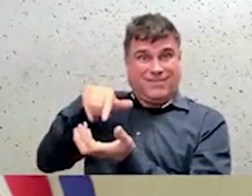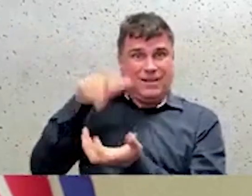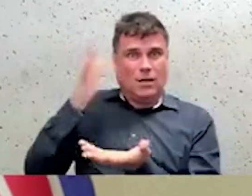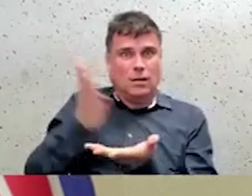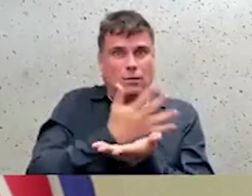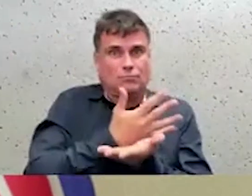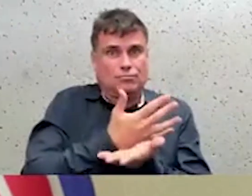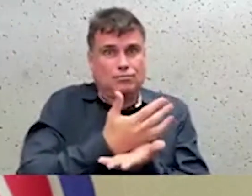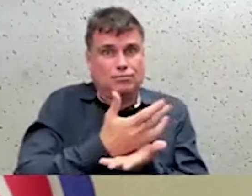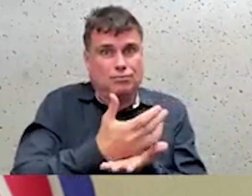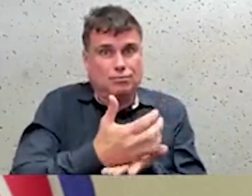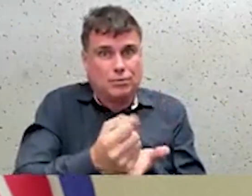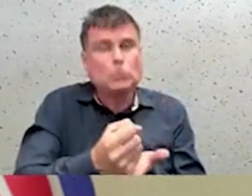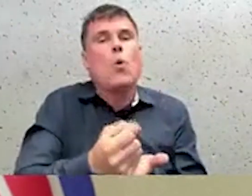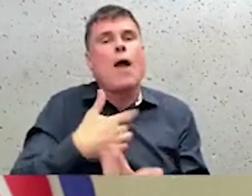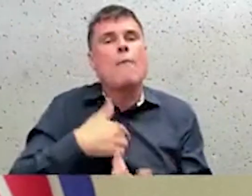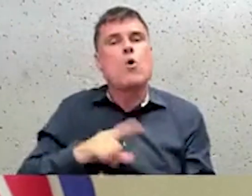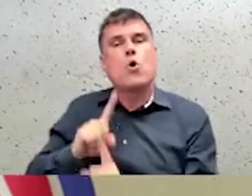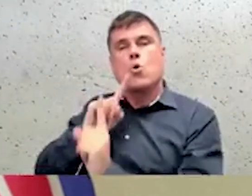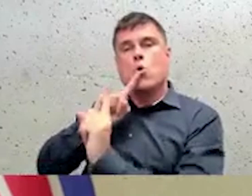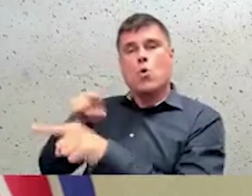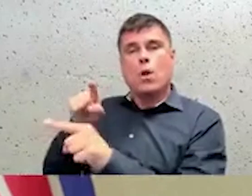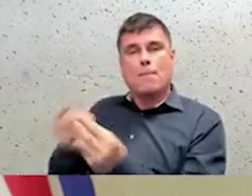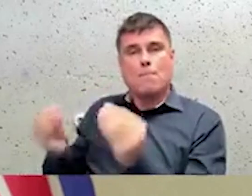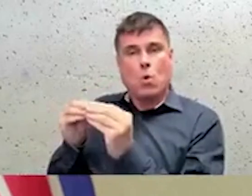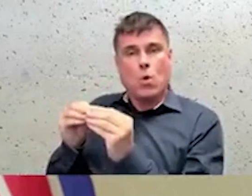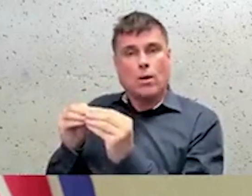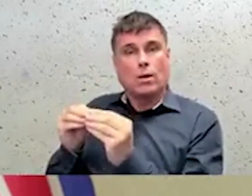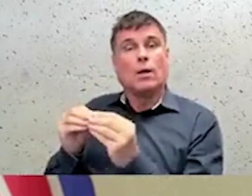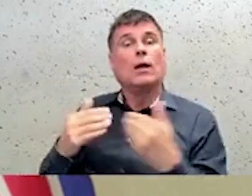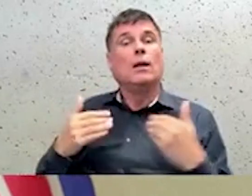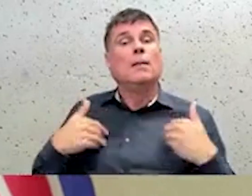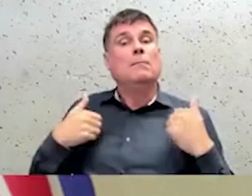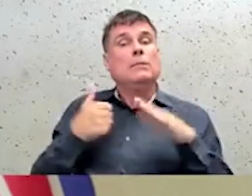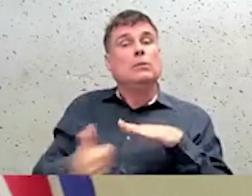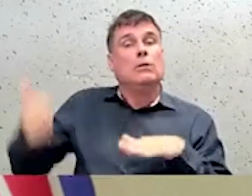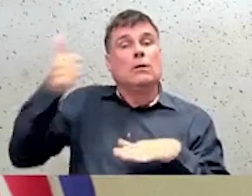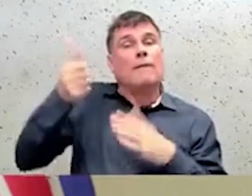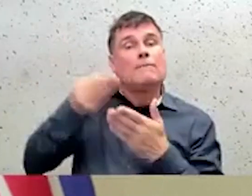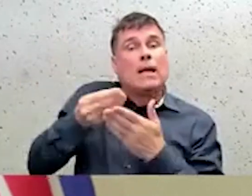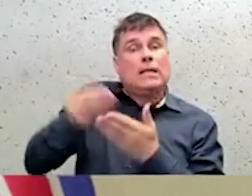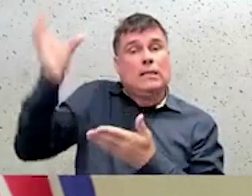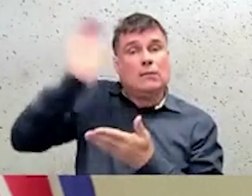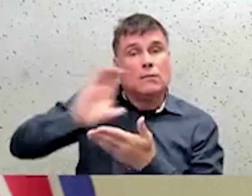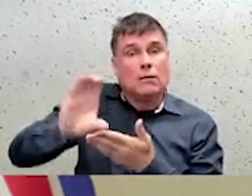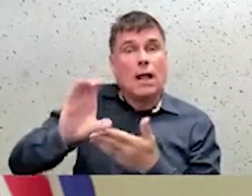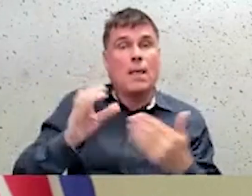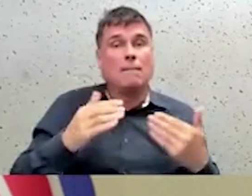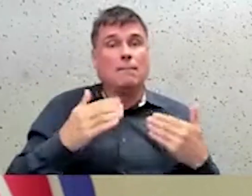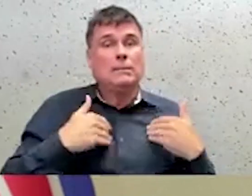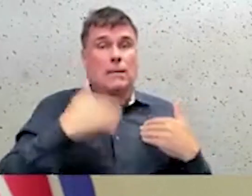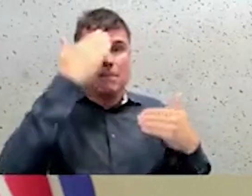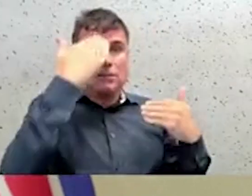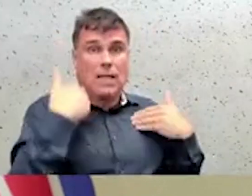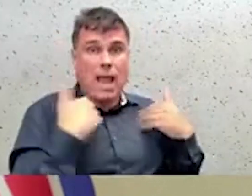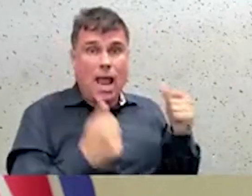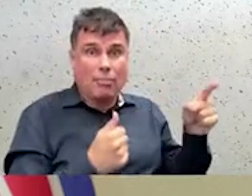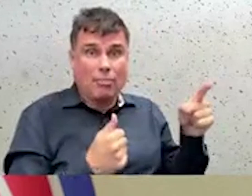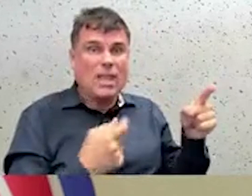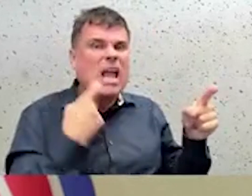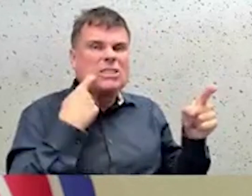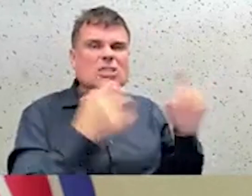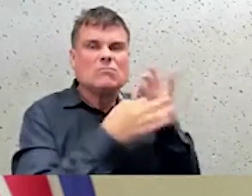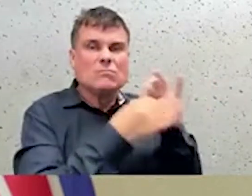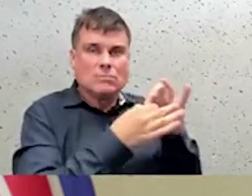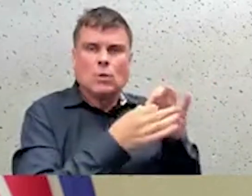aware of that. Minister of Mental Health and Addictions is working on that. And, of course, when it comes to ensuring that police departments across the province